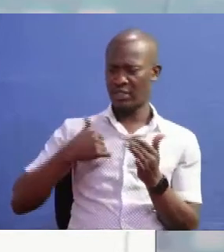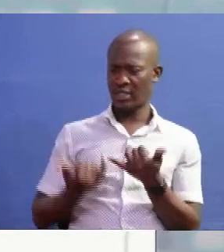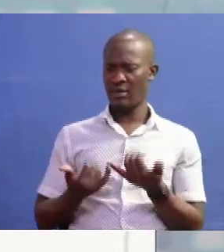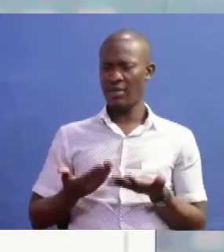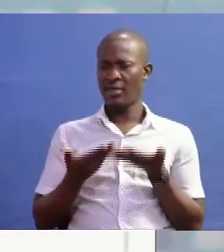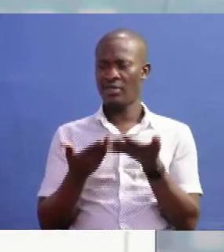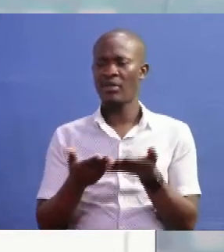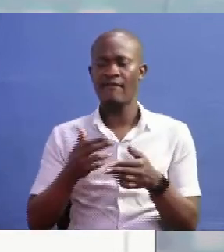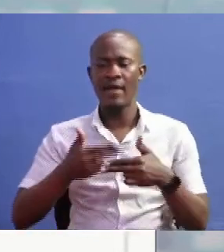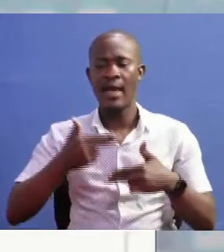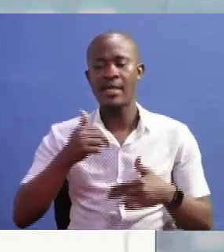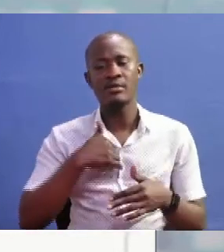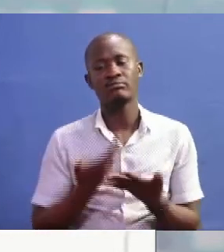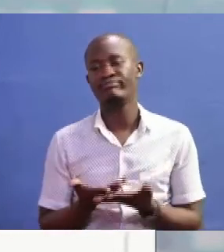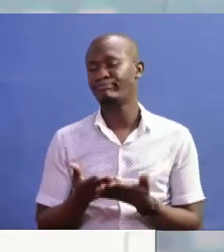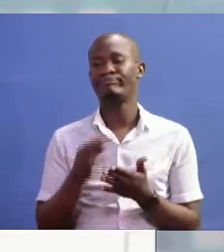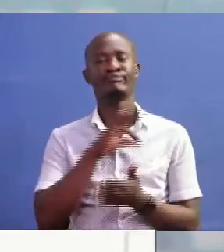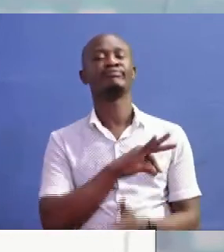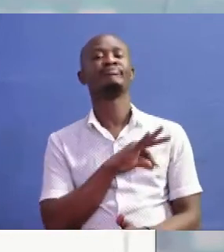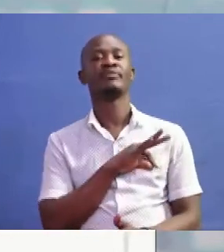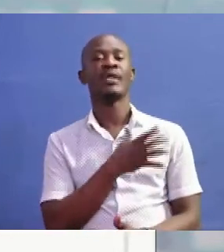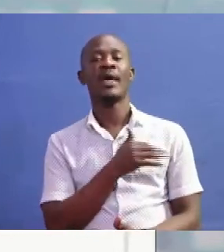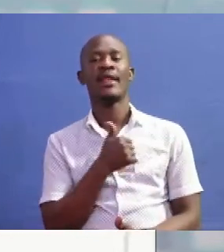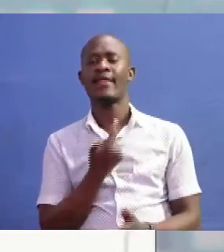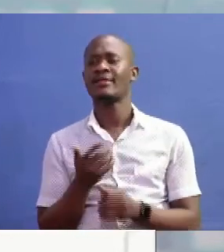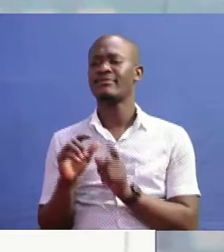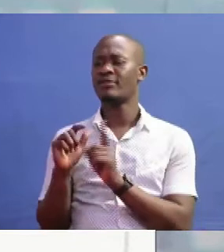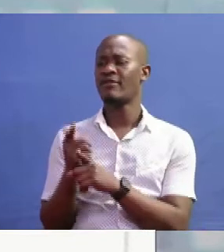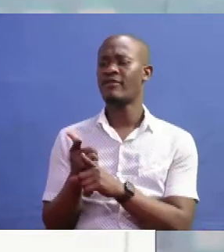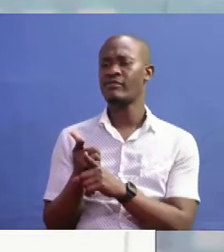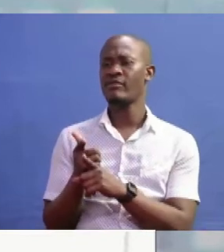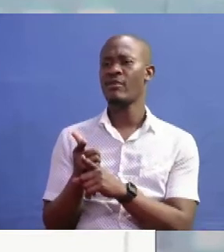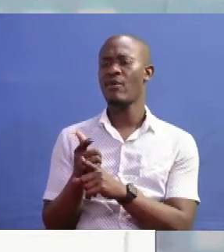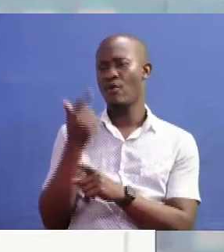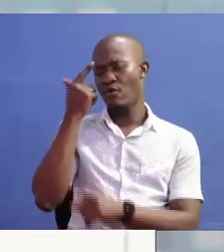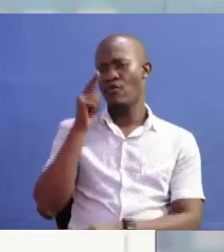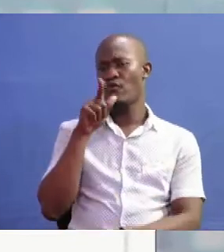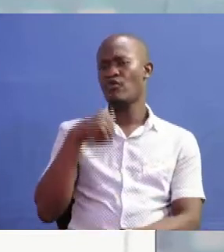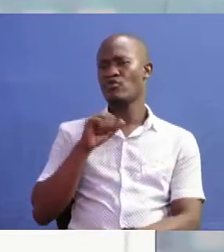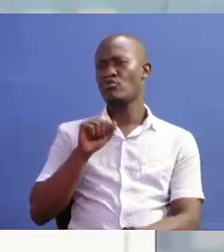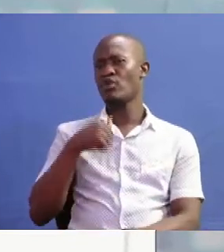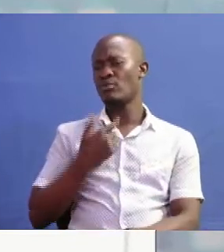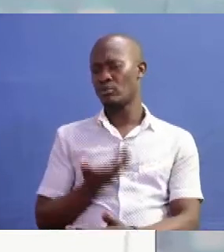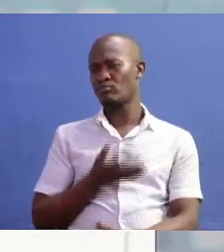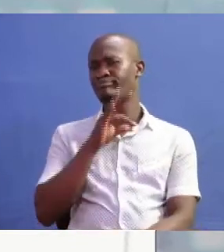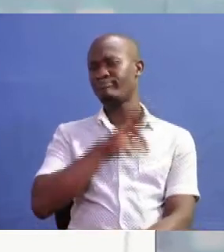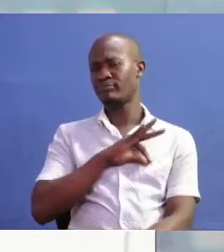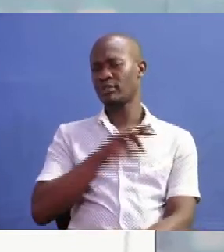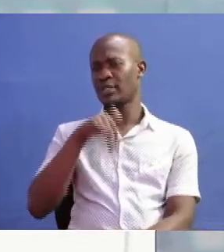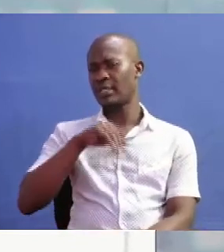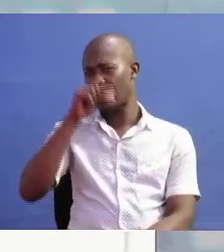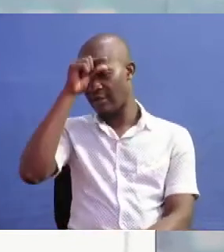quite a high yield. And for you to be able to invest in